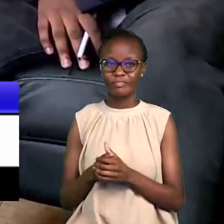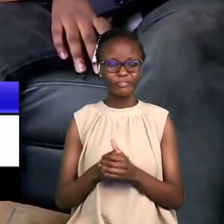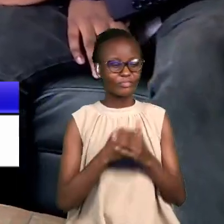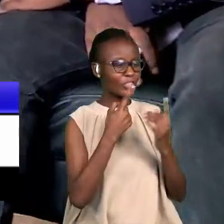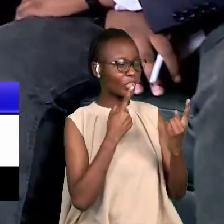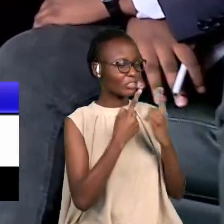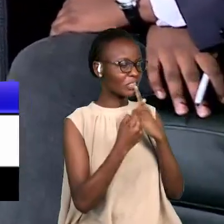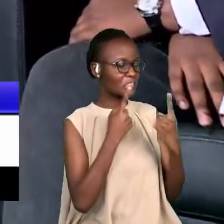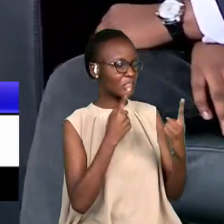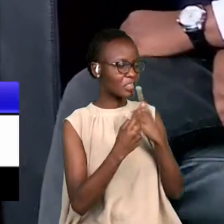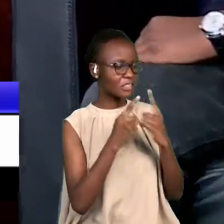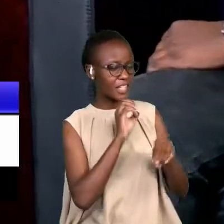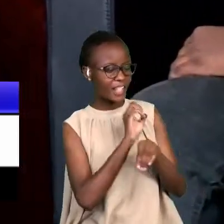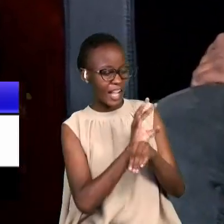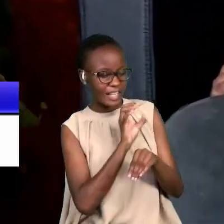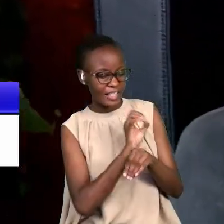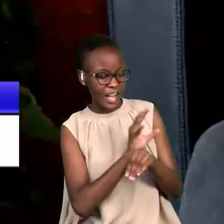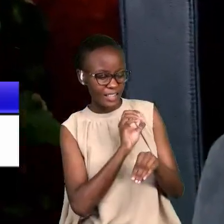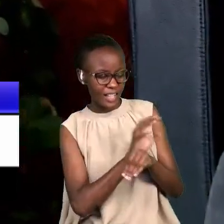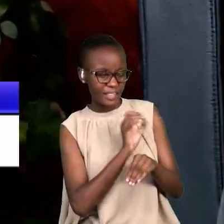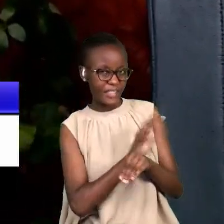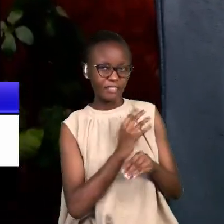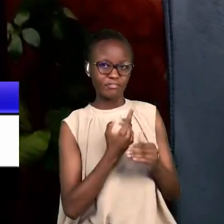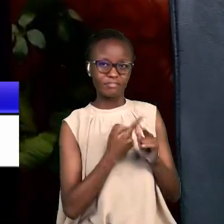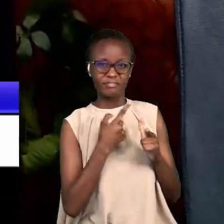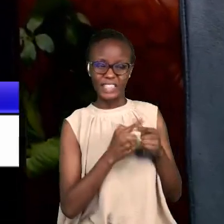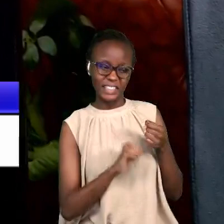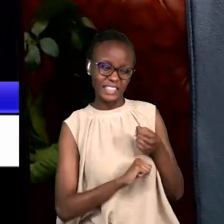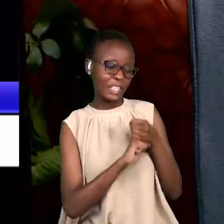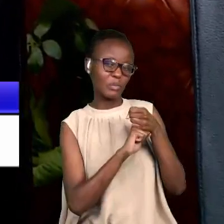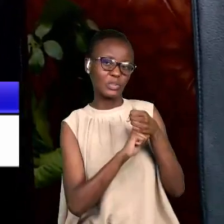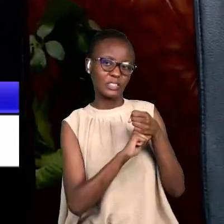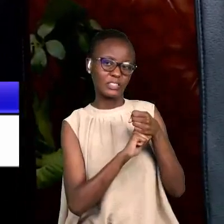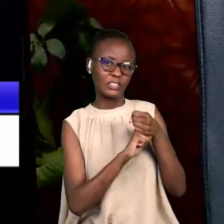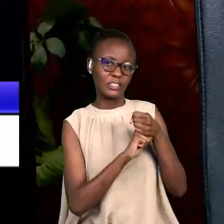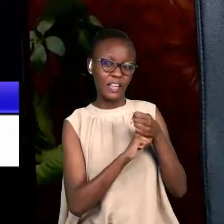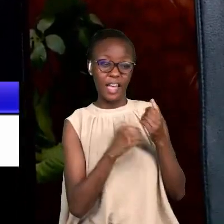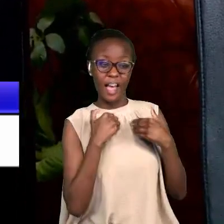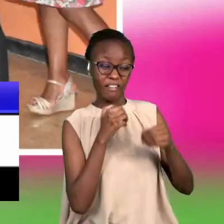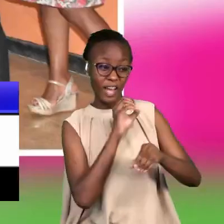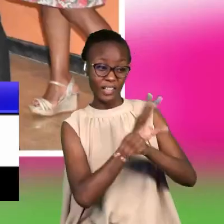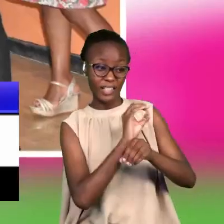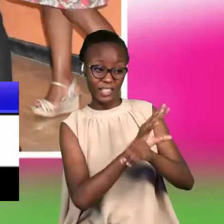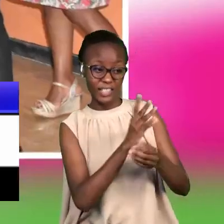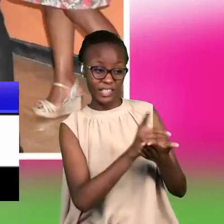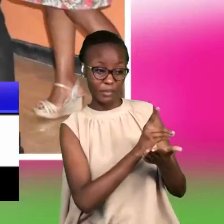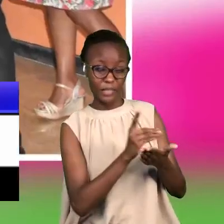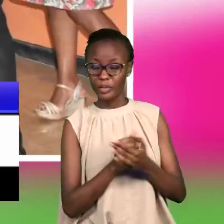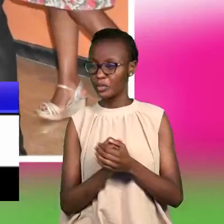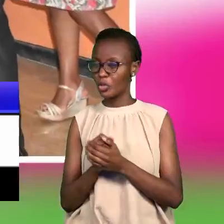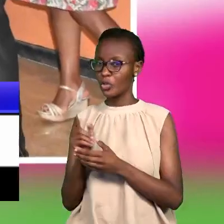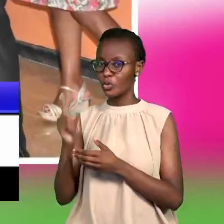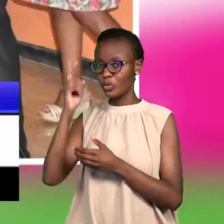We talk to them, we counsel them, we work with them. We have a counseling department. Yes. Do you